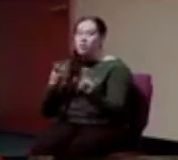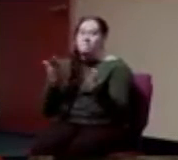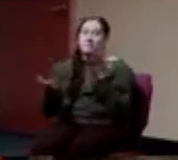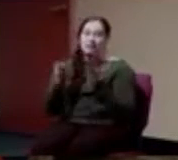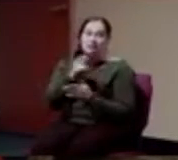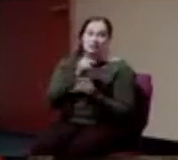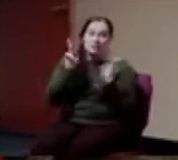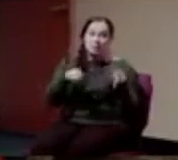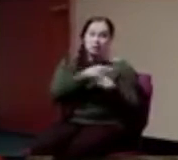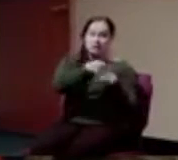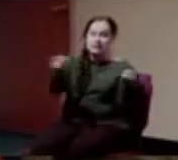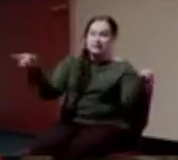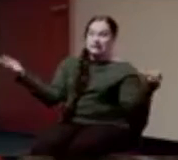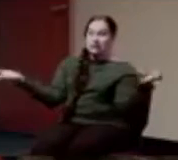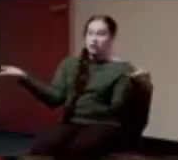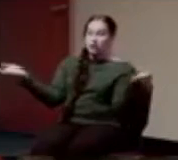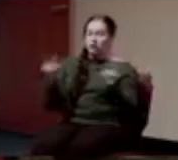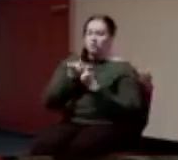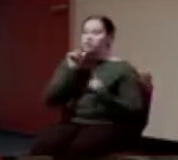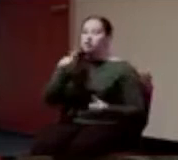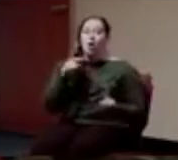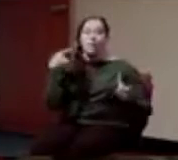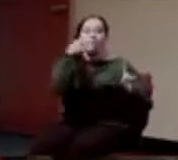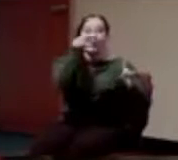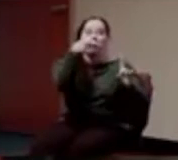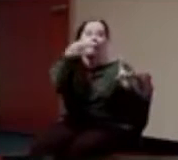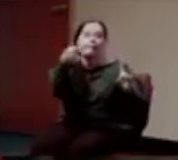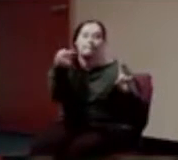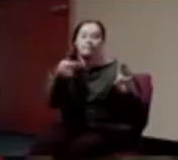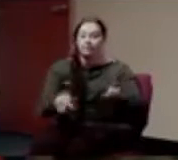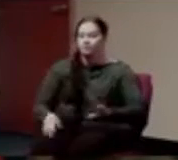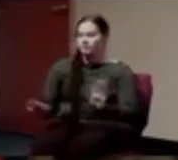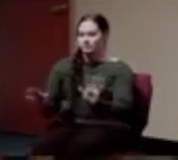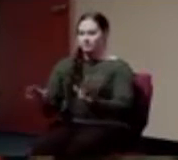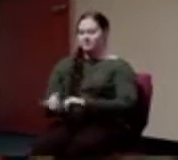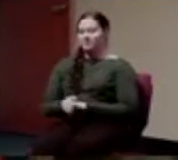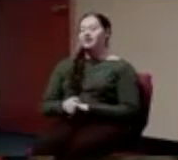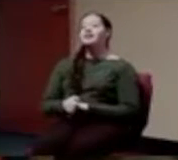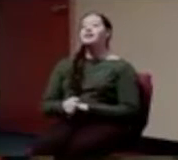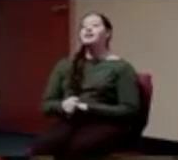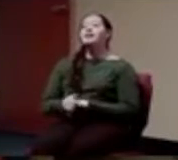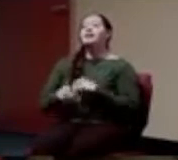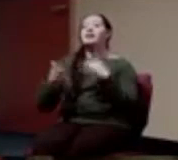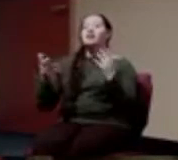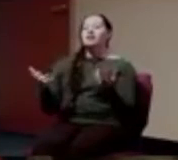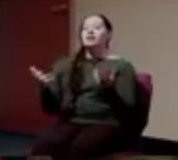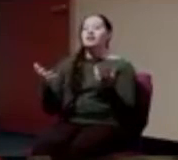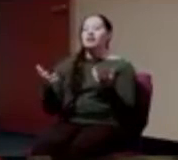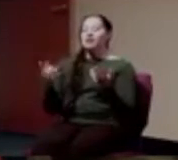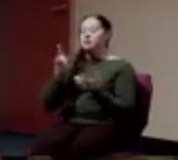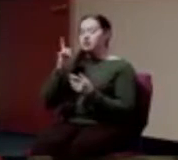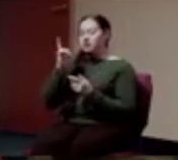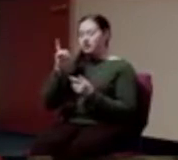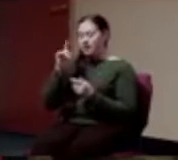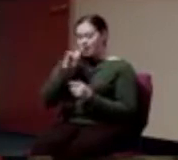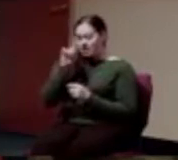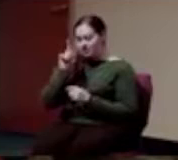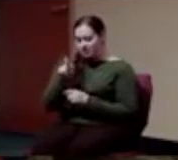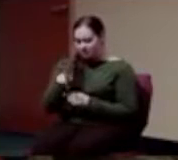don't point at them. But I want you to ask this question, and I want you to be completely honest with